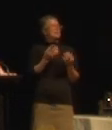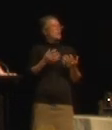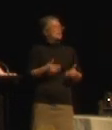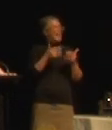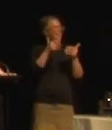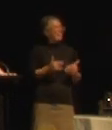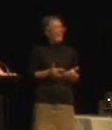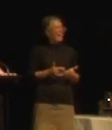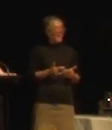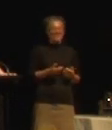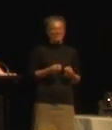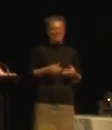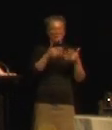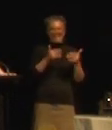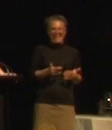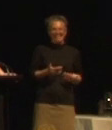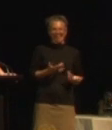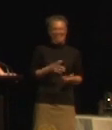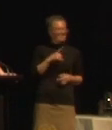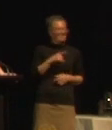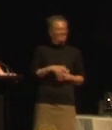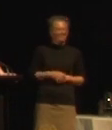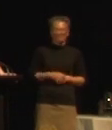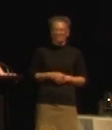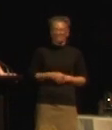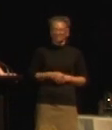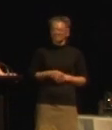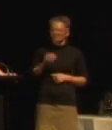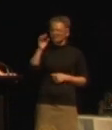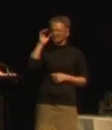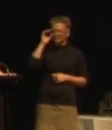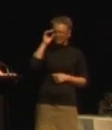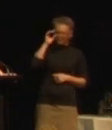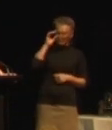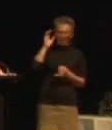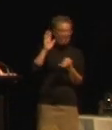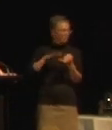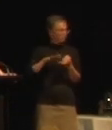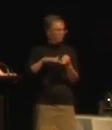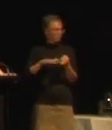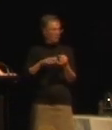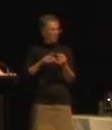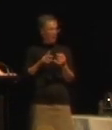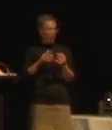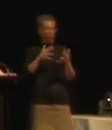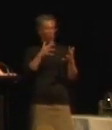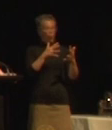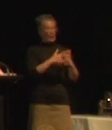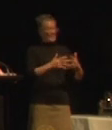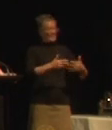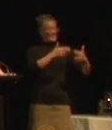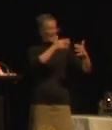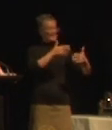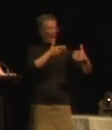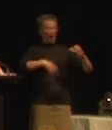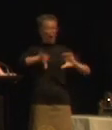with the blink of an eye using this visualization. Finally, there are amazing things built on top of Wikidata. How